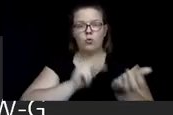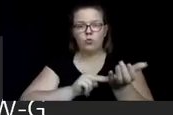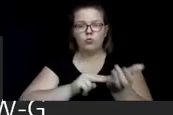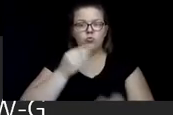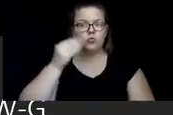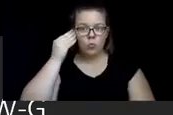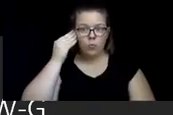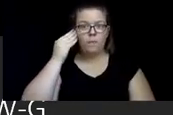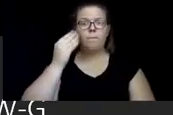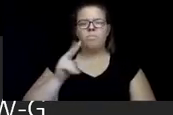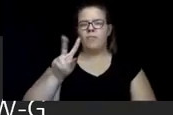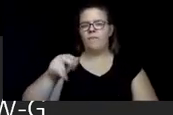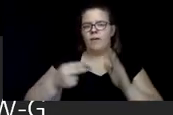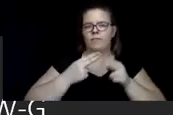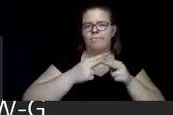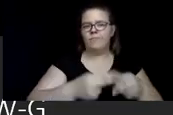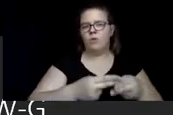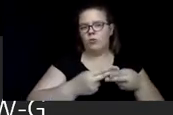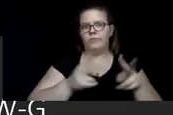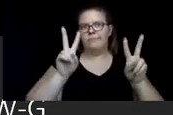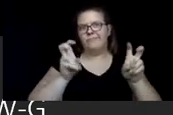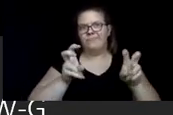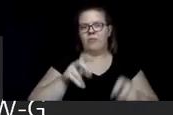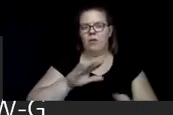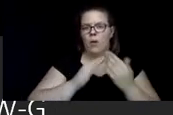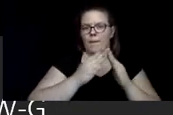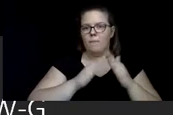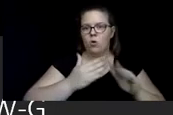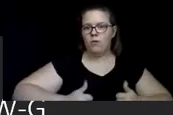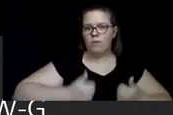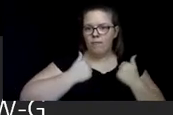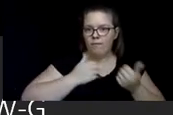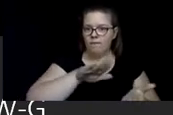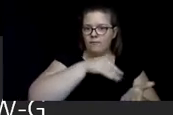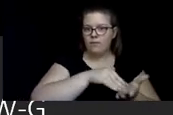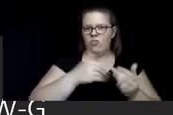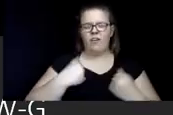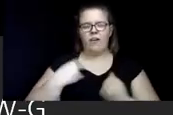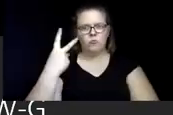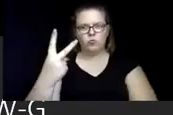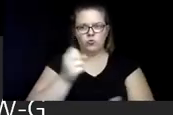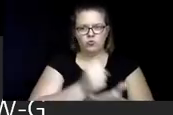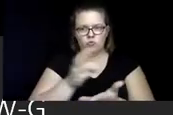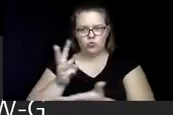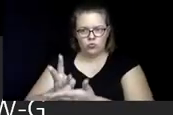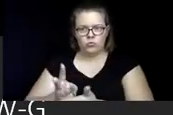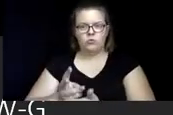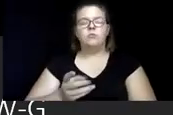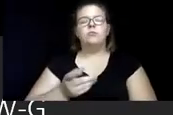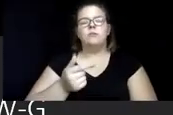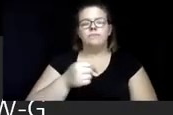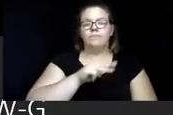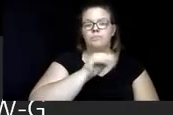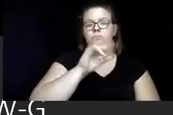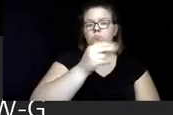VA calls that the Community Living Center. There's 2 social workers on our floor, Michelle Smith and I.